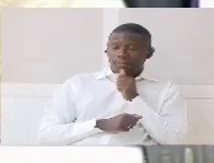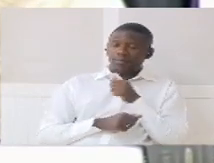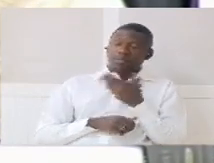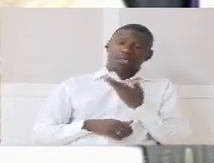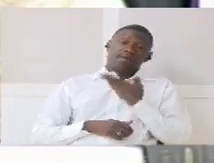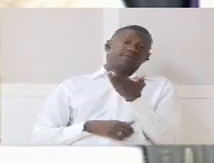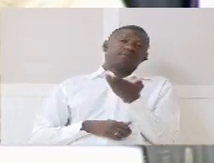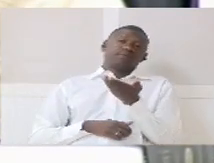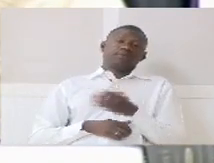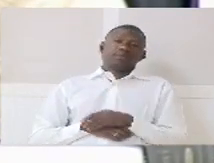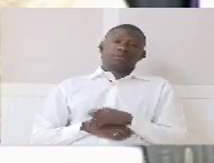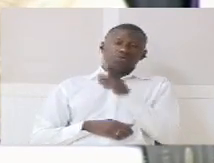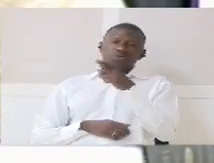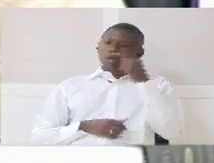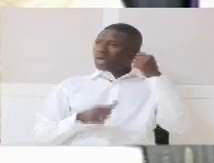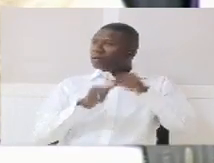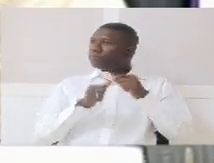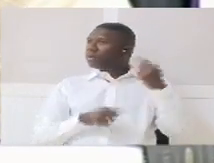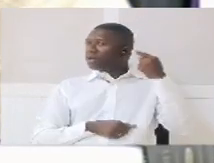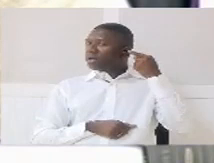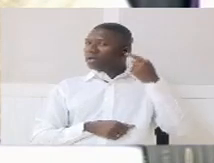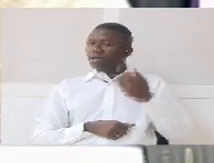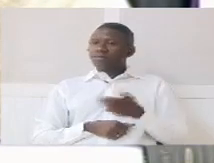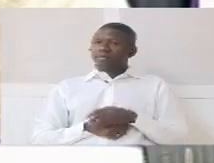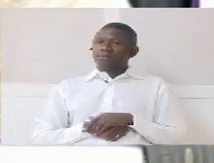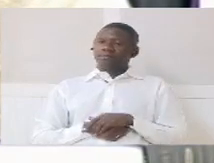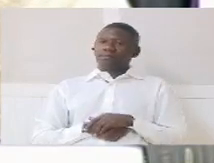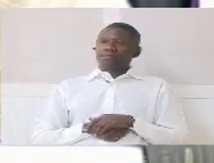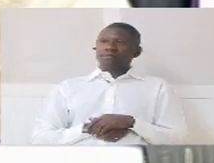Have you heard anything about that?